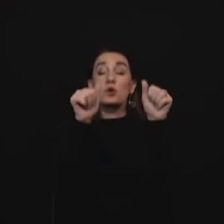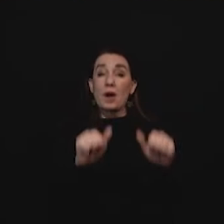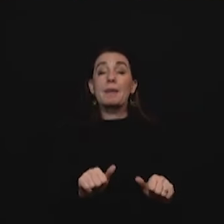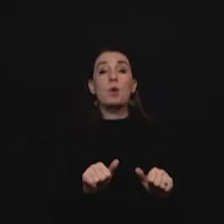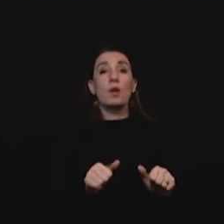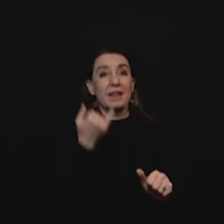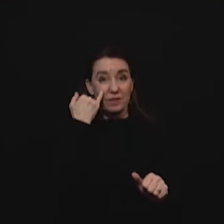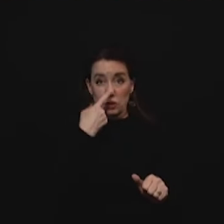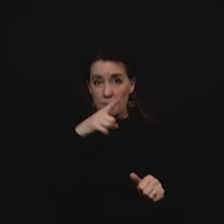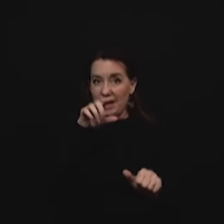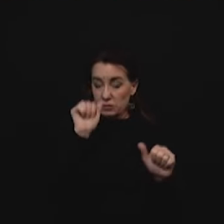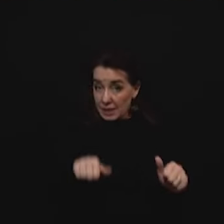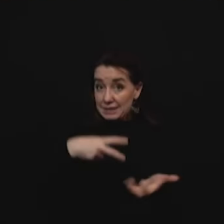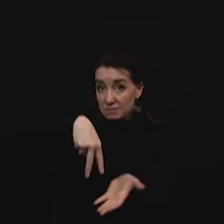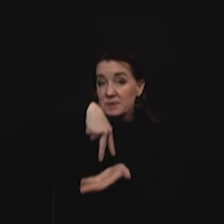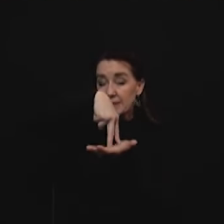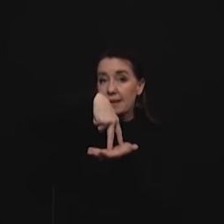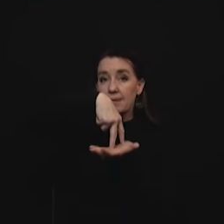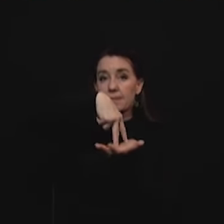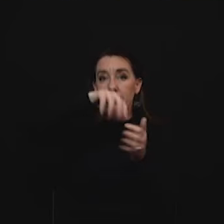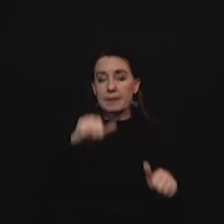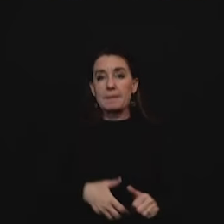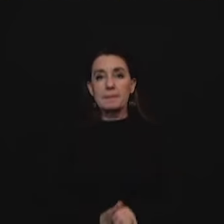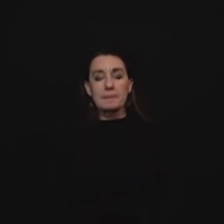you're able, would you stand with me